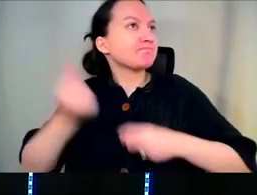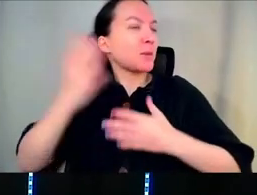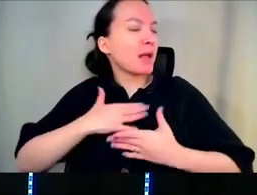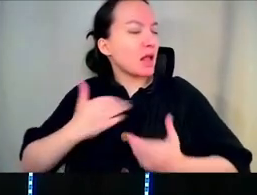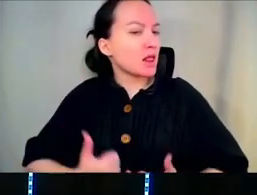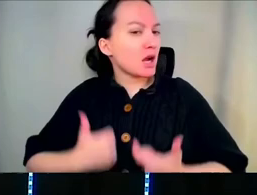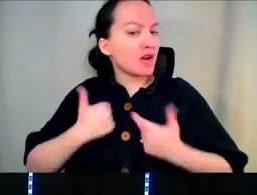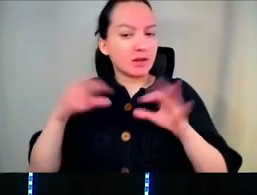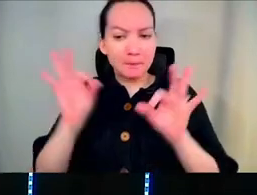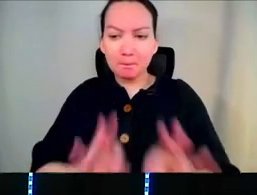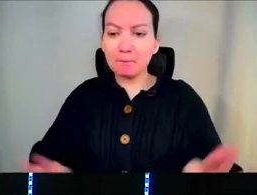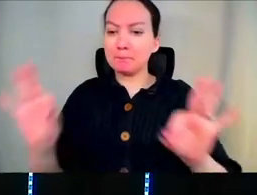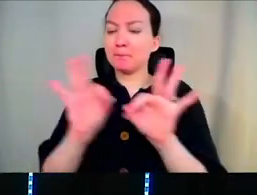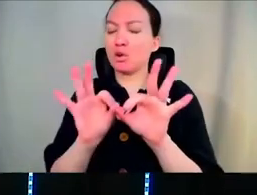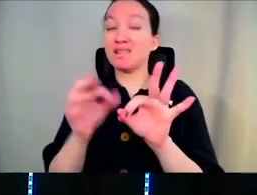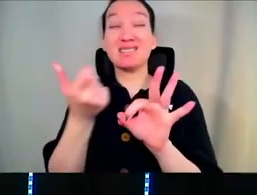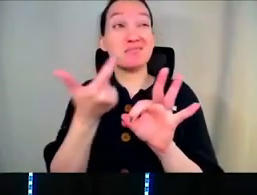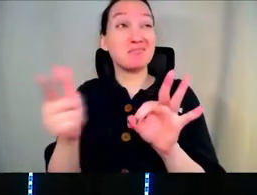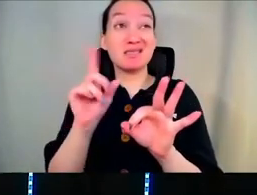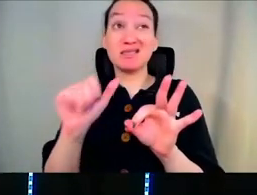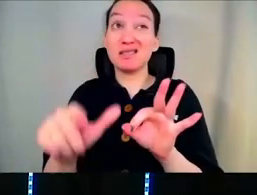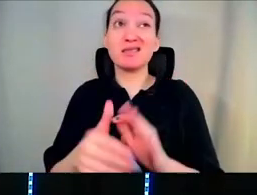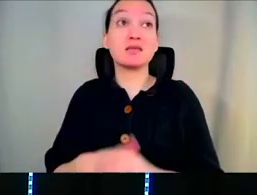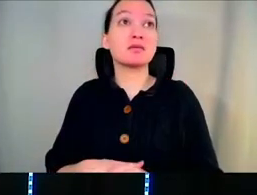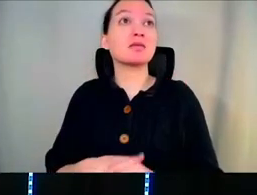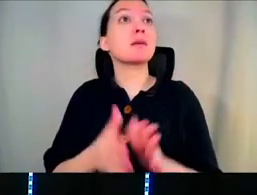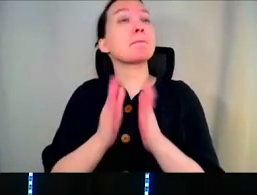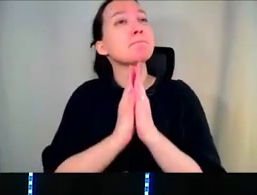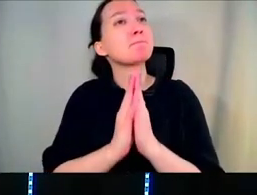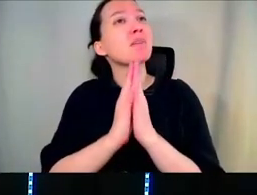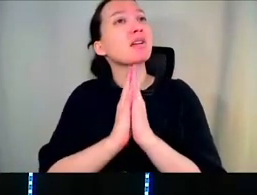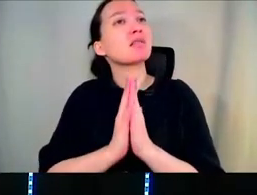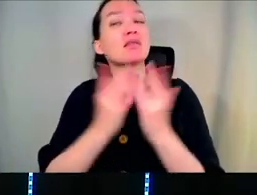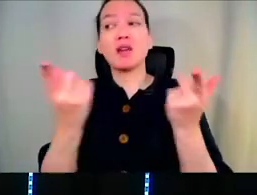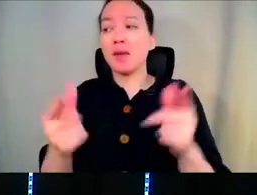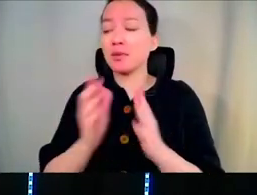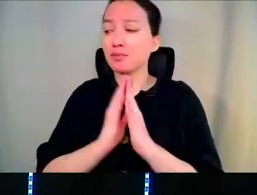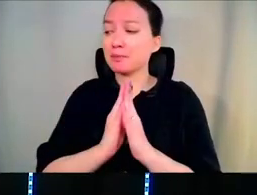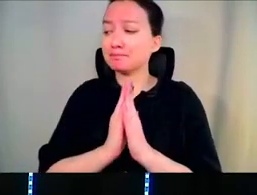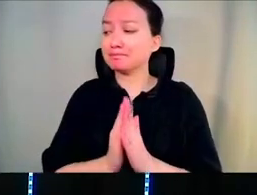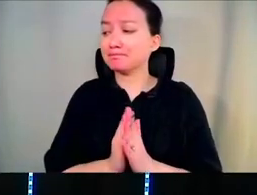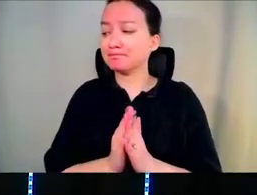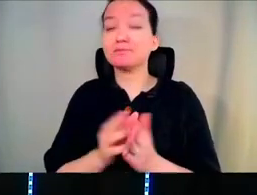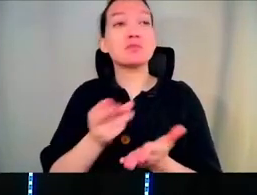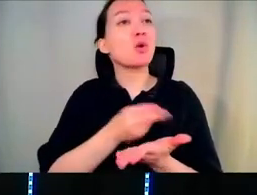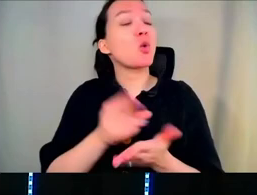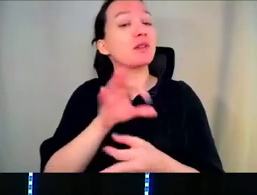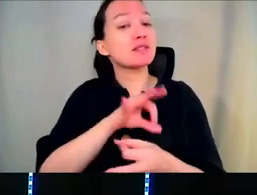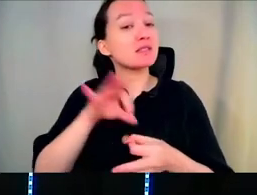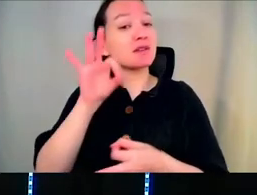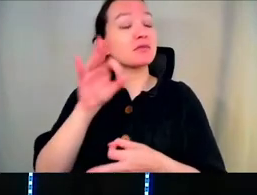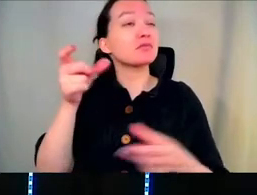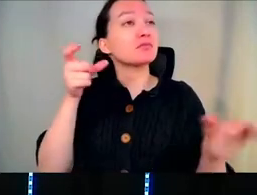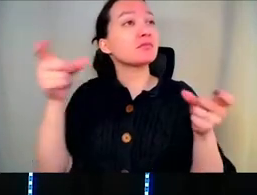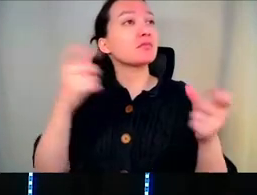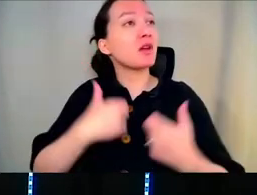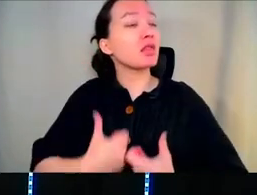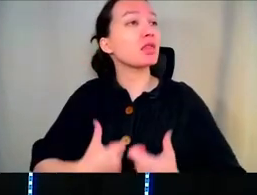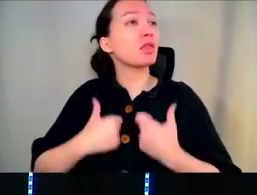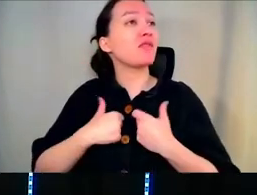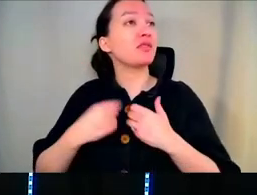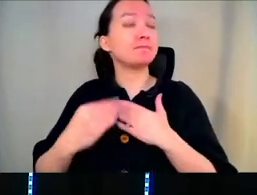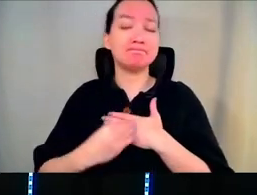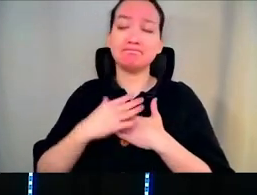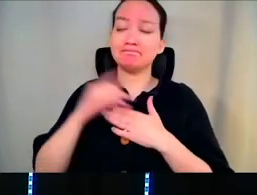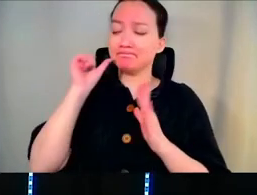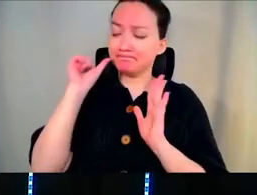important. It's a big deal. So my prayer for us as we're about to pray is that the Holy Spirit would do what he does in our life and he would